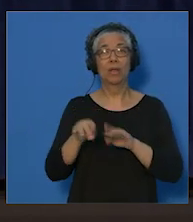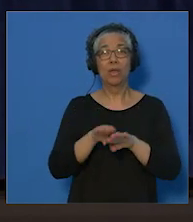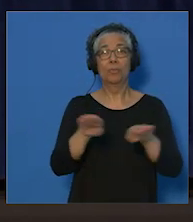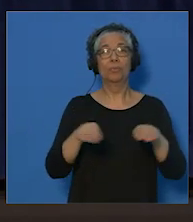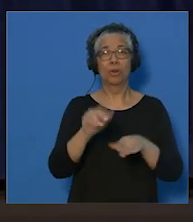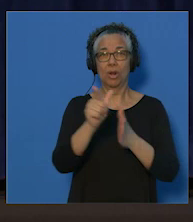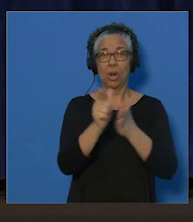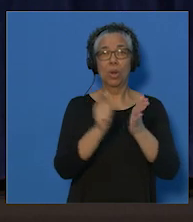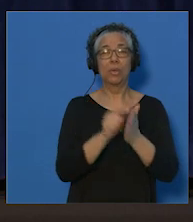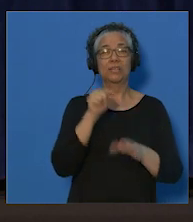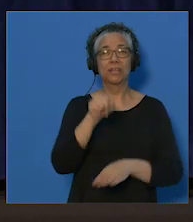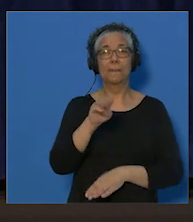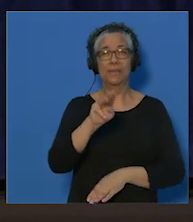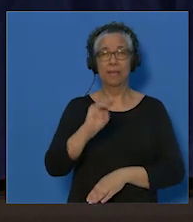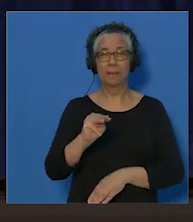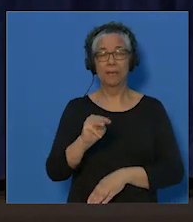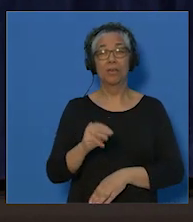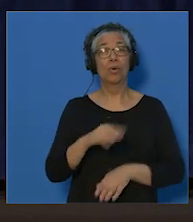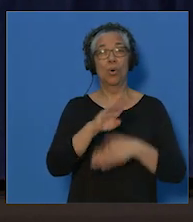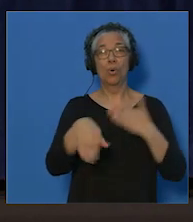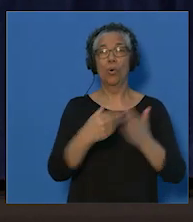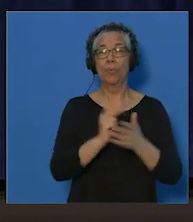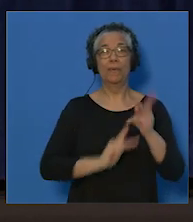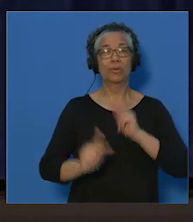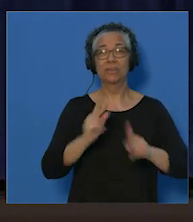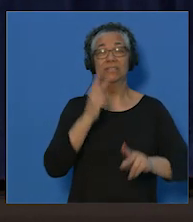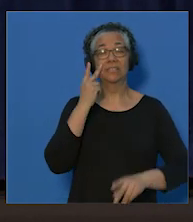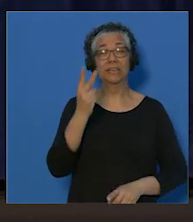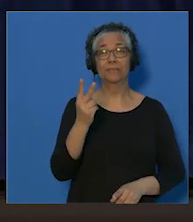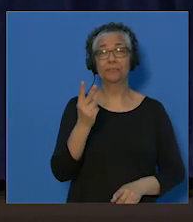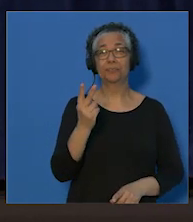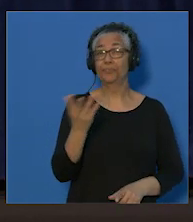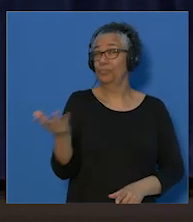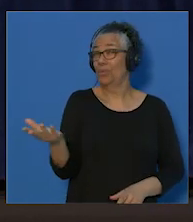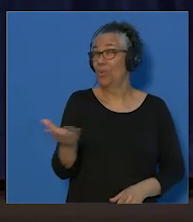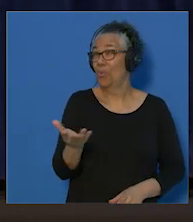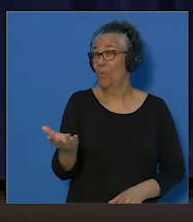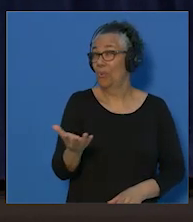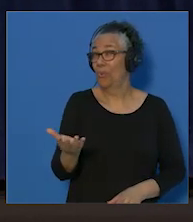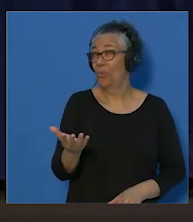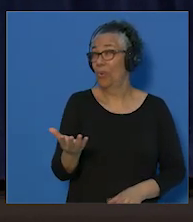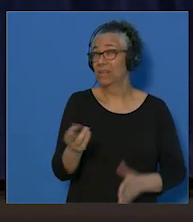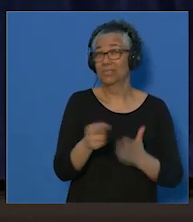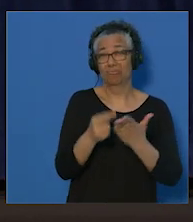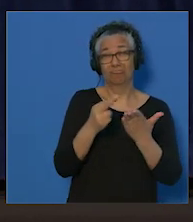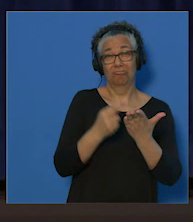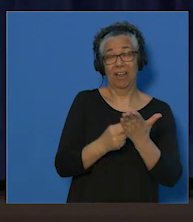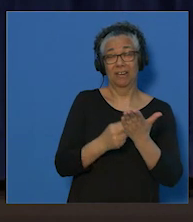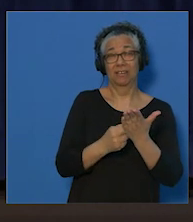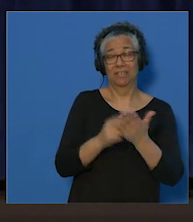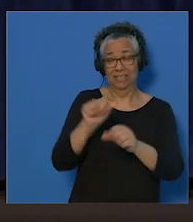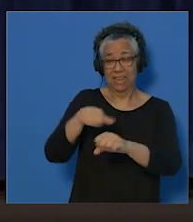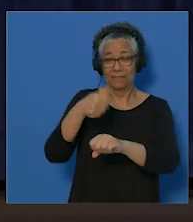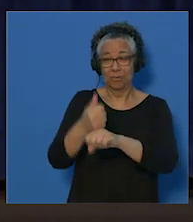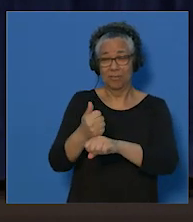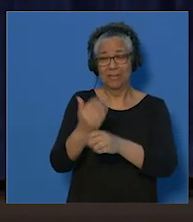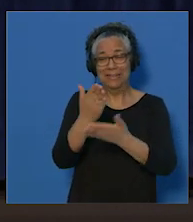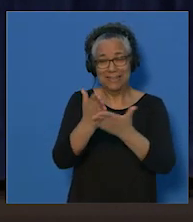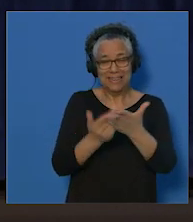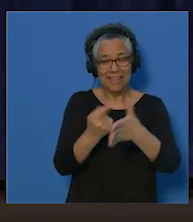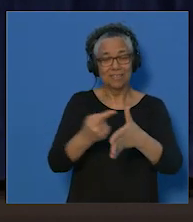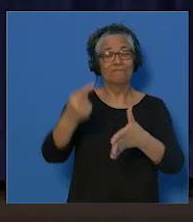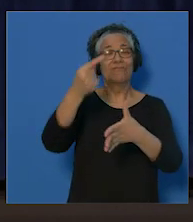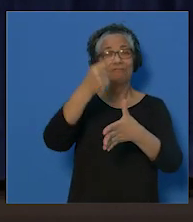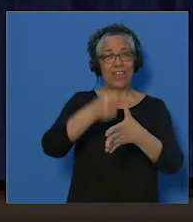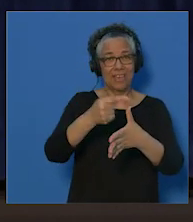all persons can see exactly what the regulations that are in place for this next phase of